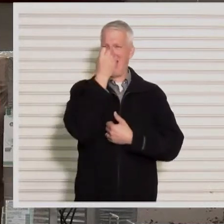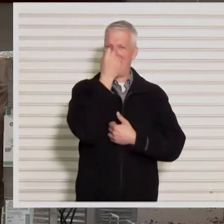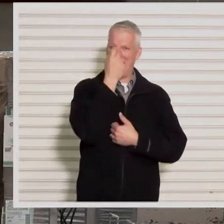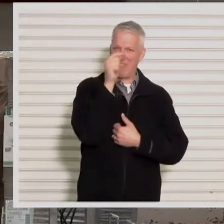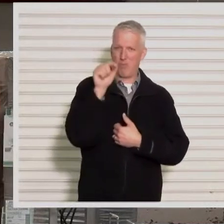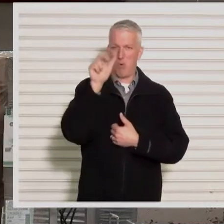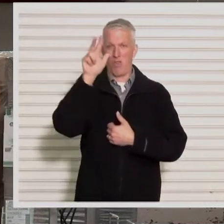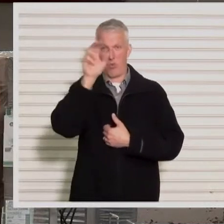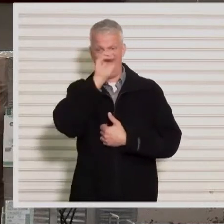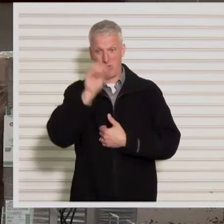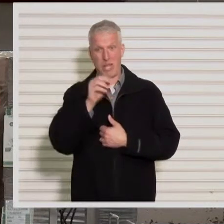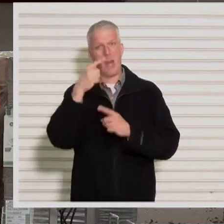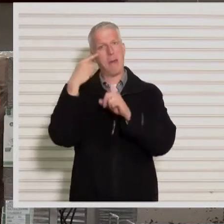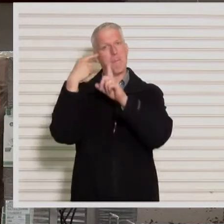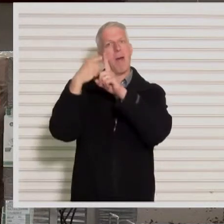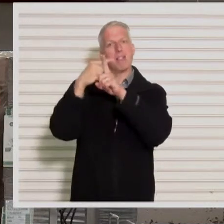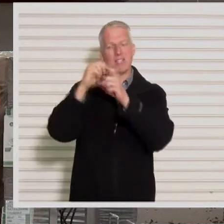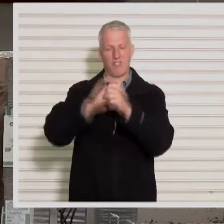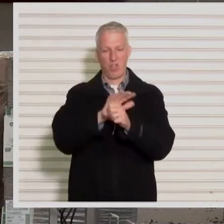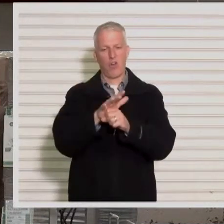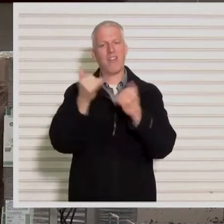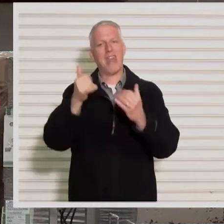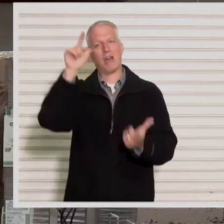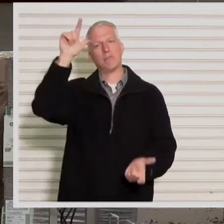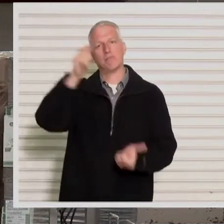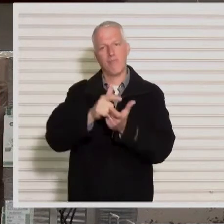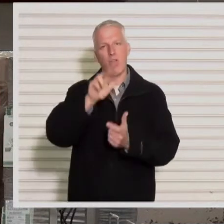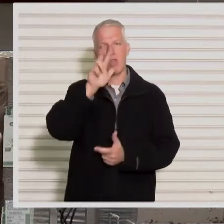11.3% positivity in the state of California. Today, it's 3.3%,